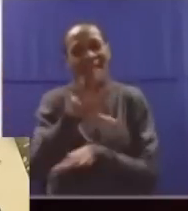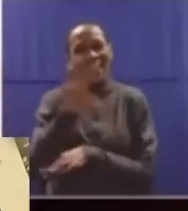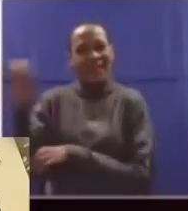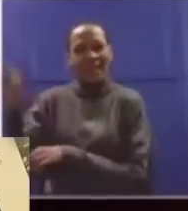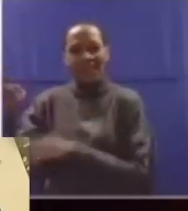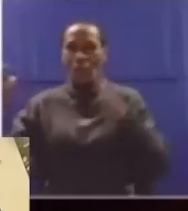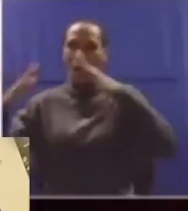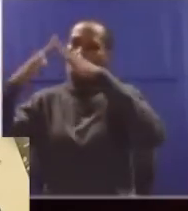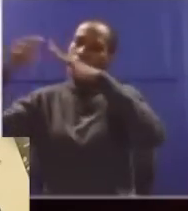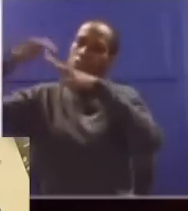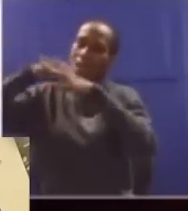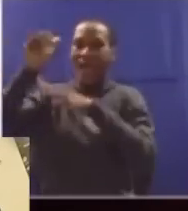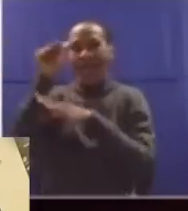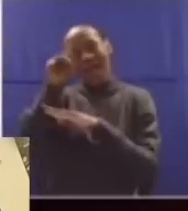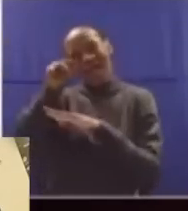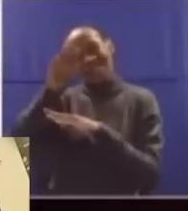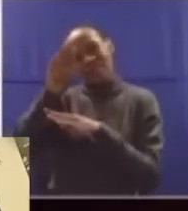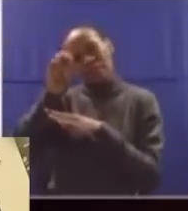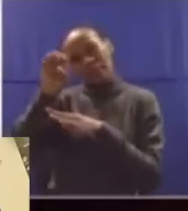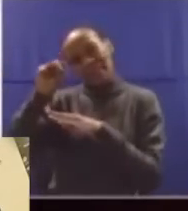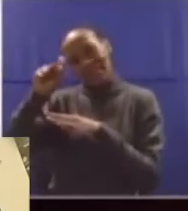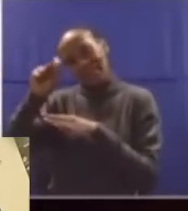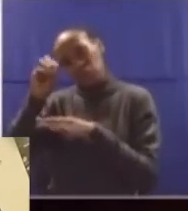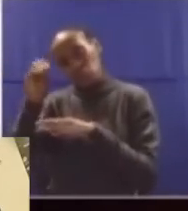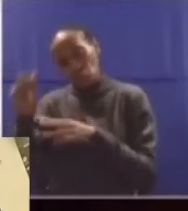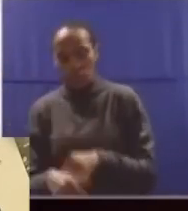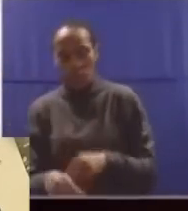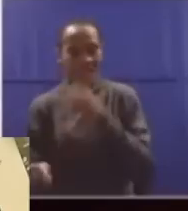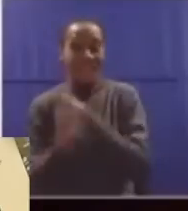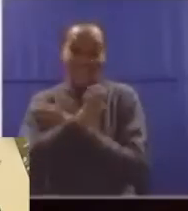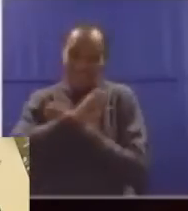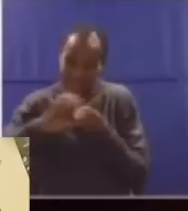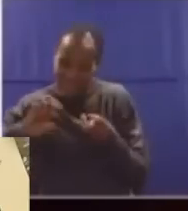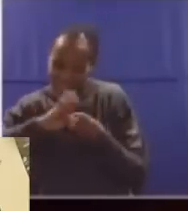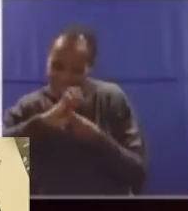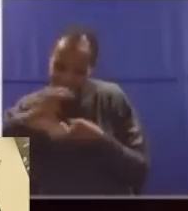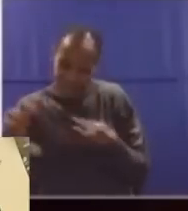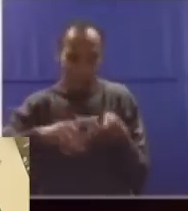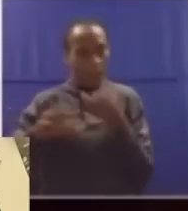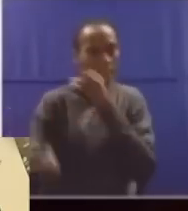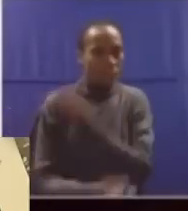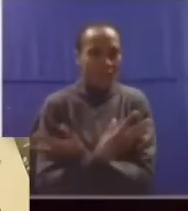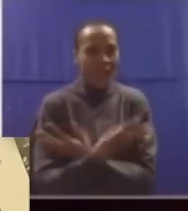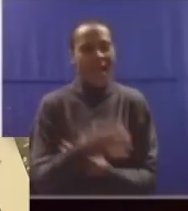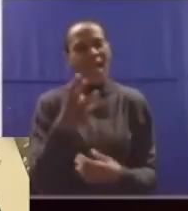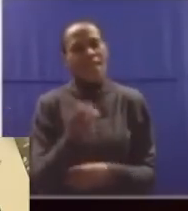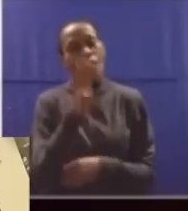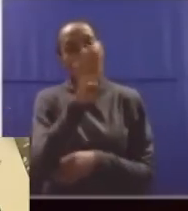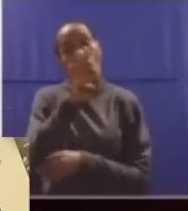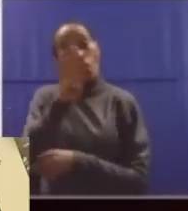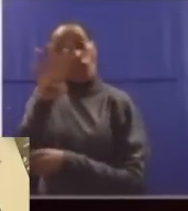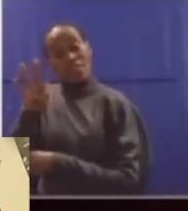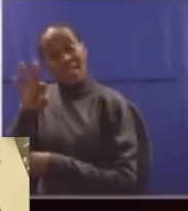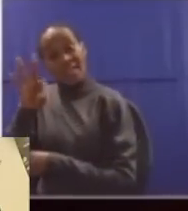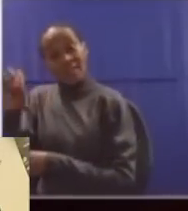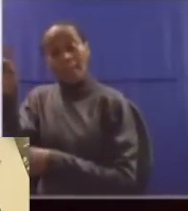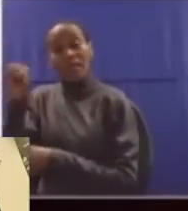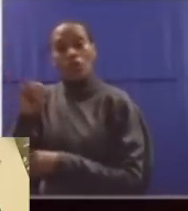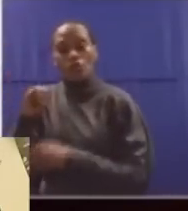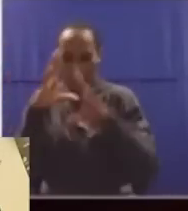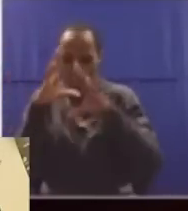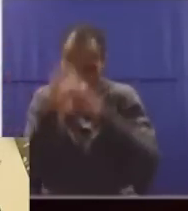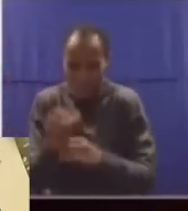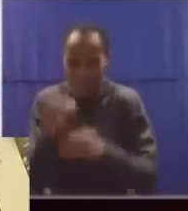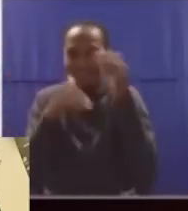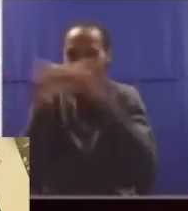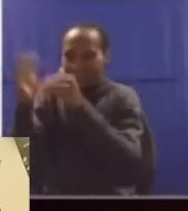roofs. Yet the Eastern Cape and Mpumalanga departments retain 414 million meant to deal with unsafe infrastructure. This money